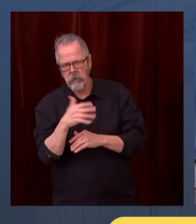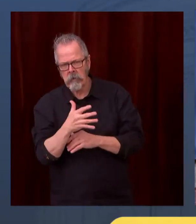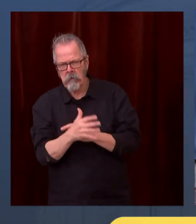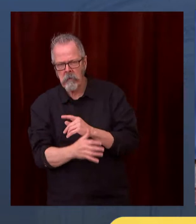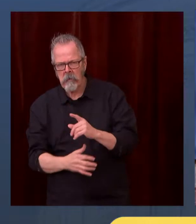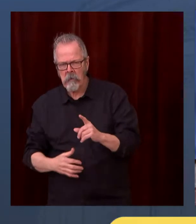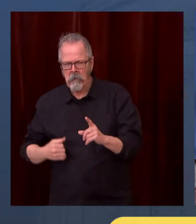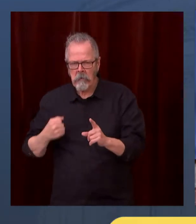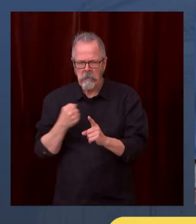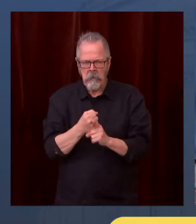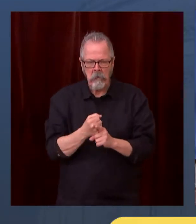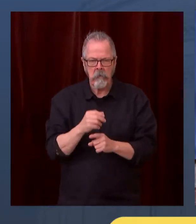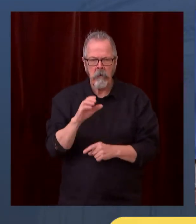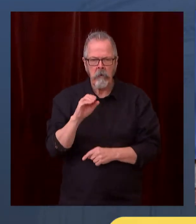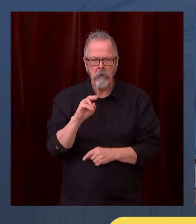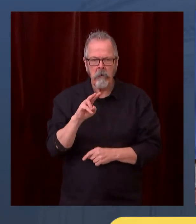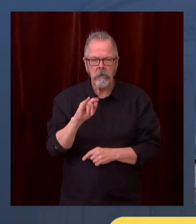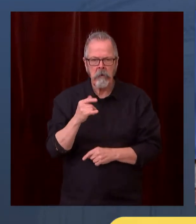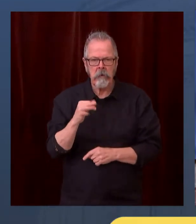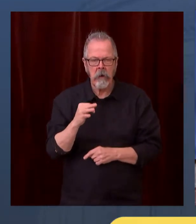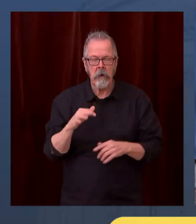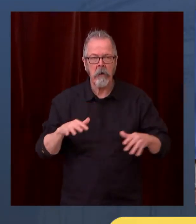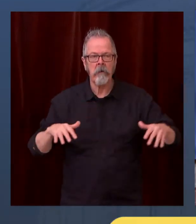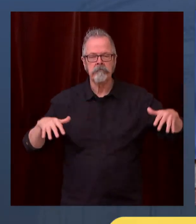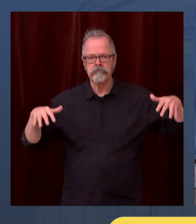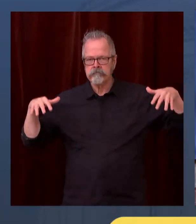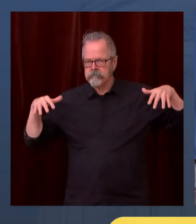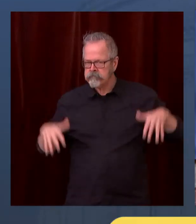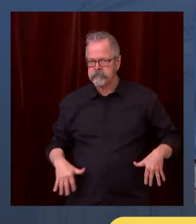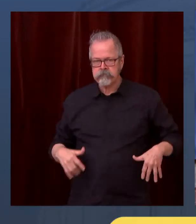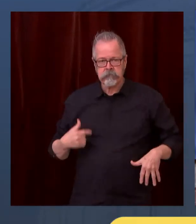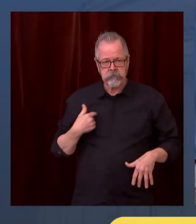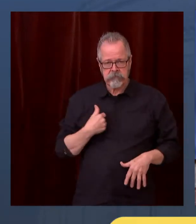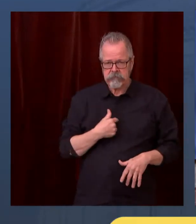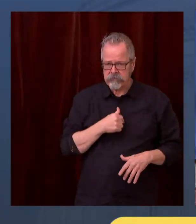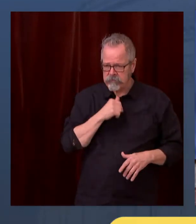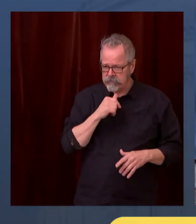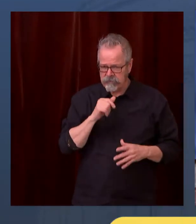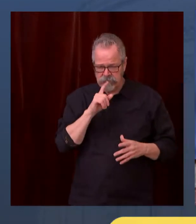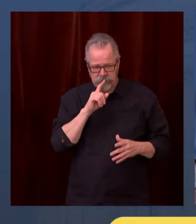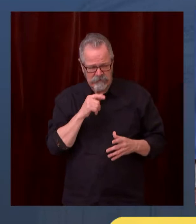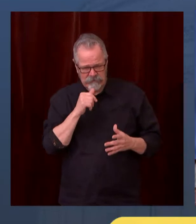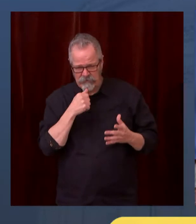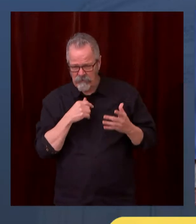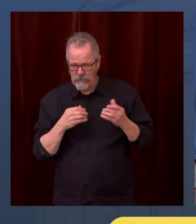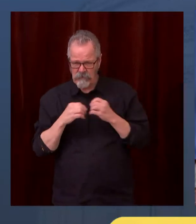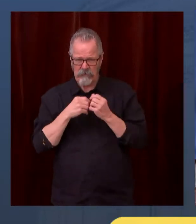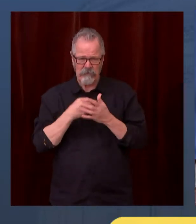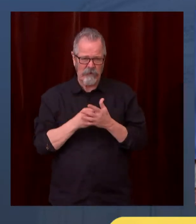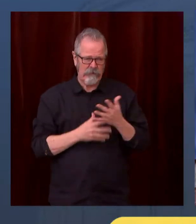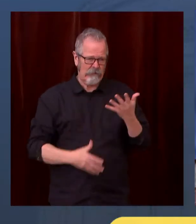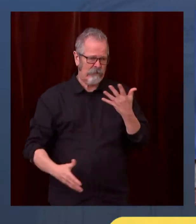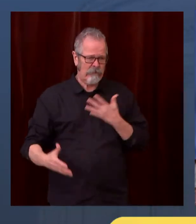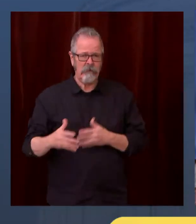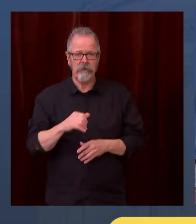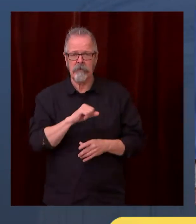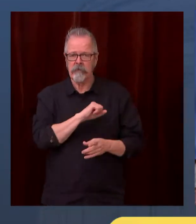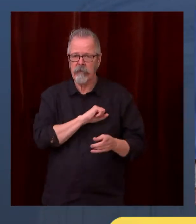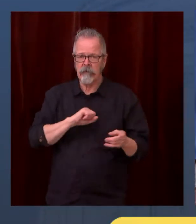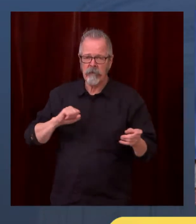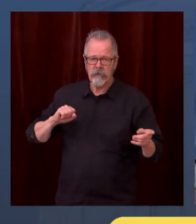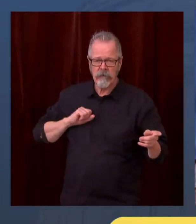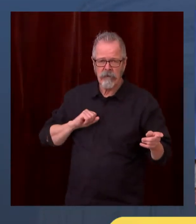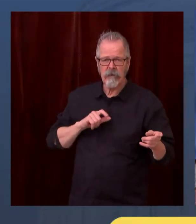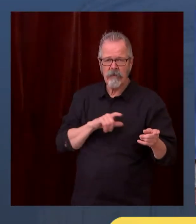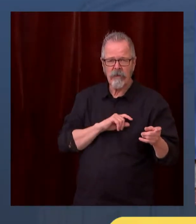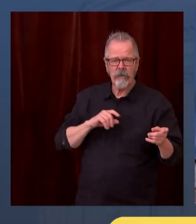and they shouldn't have to face unnecessary additional burdens because of it. So Senate Bill 5061 both